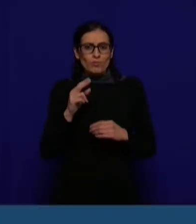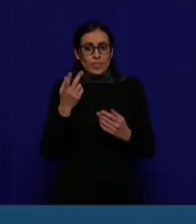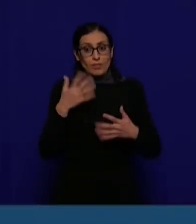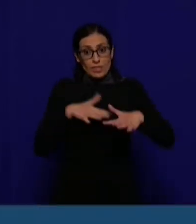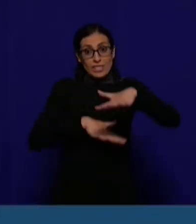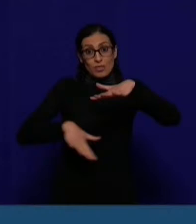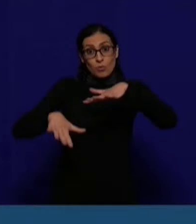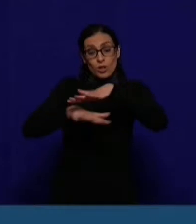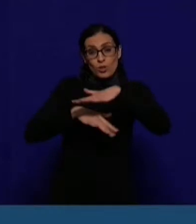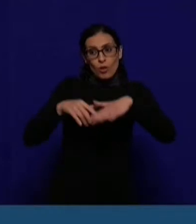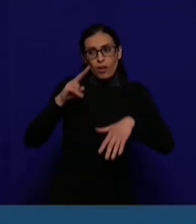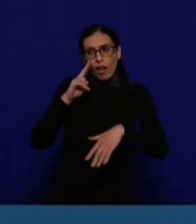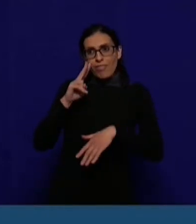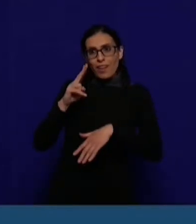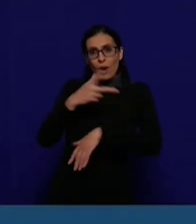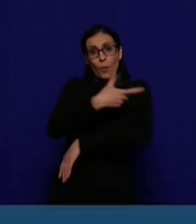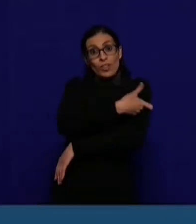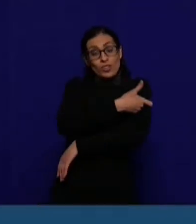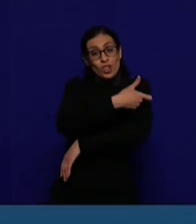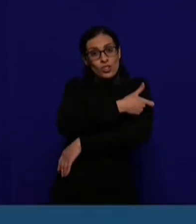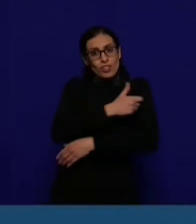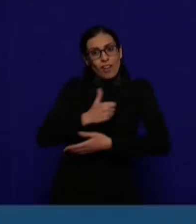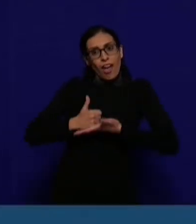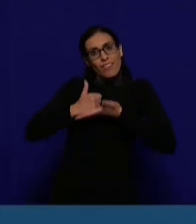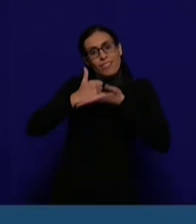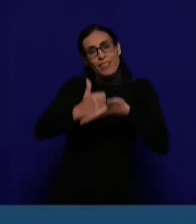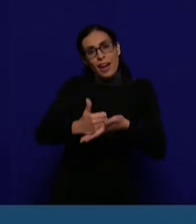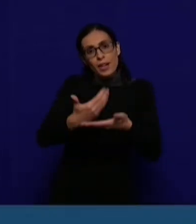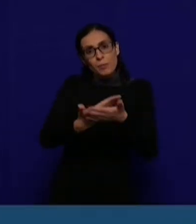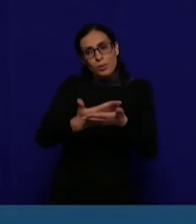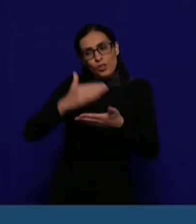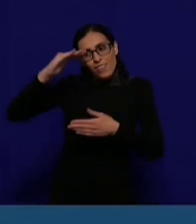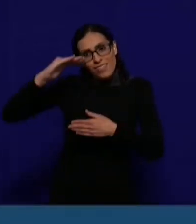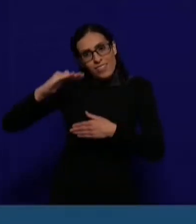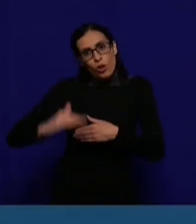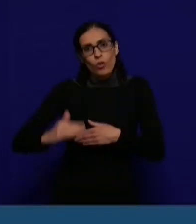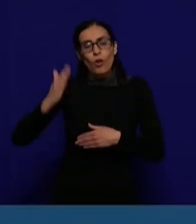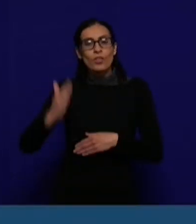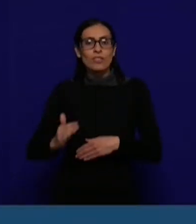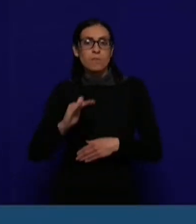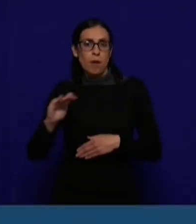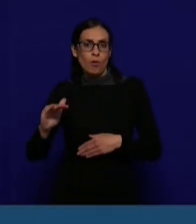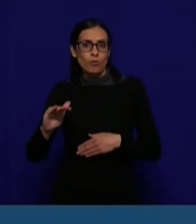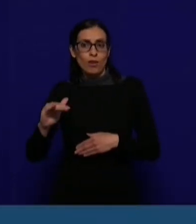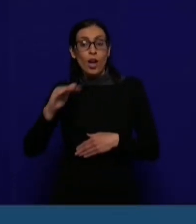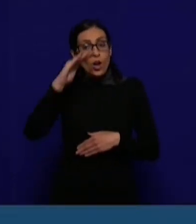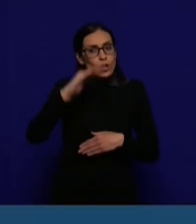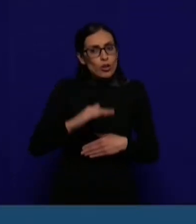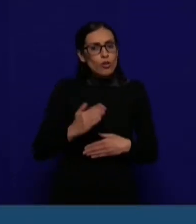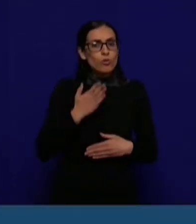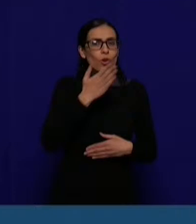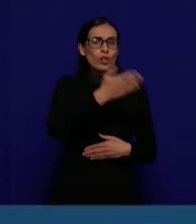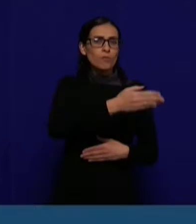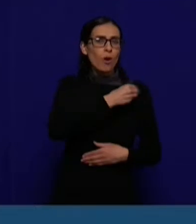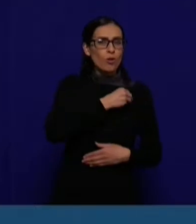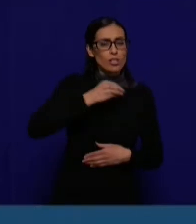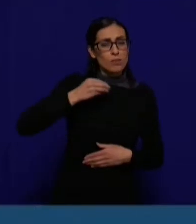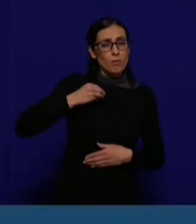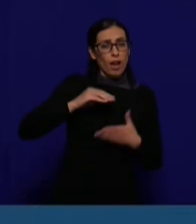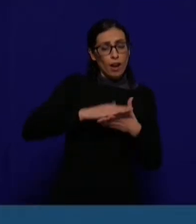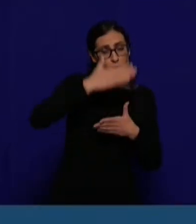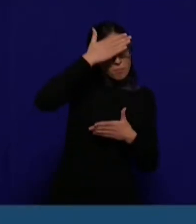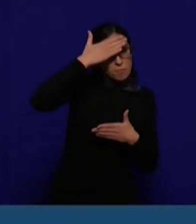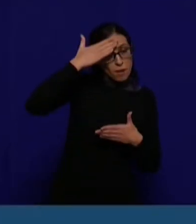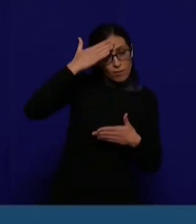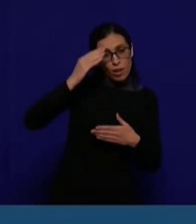qegħdin nevitaw ħafna mwiet, qegħdin nevitaw ħafna mill-każijiet li qegħdin jidħlu l-isptar u wkoll qed ikun kontributorju biex